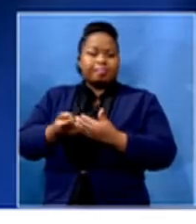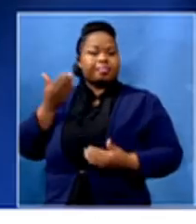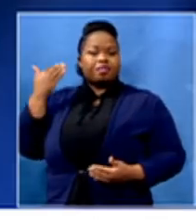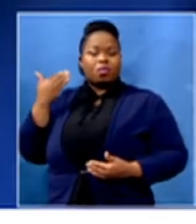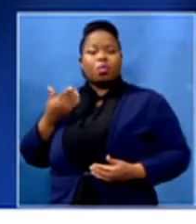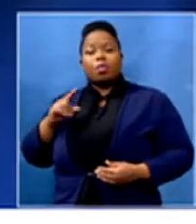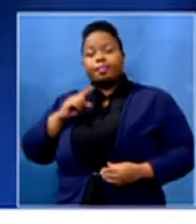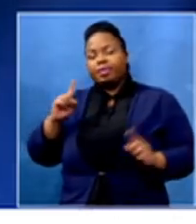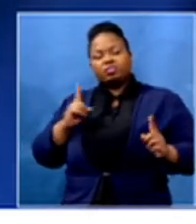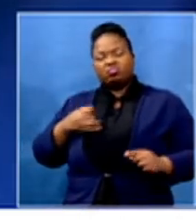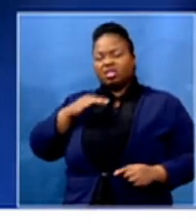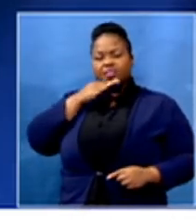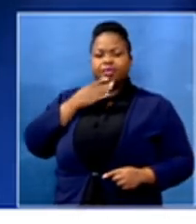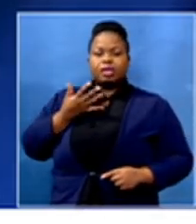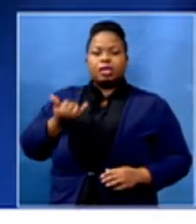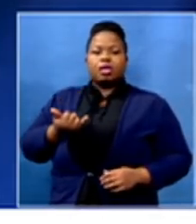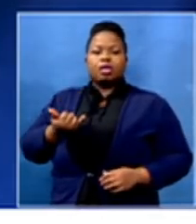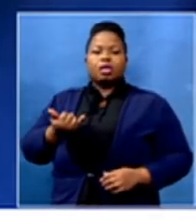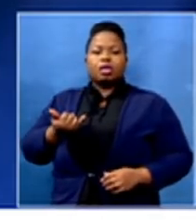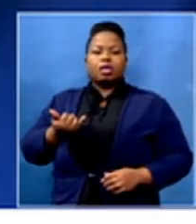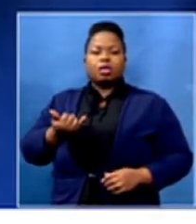mean that it's going to be